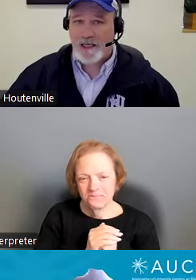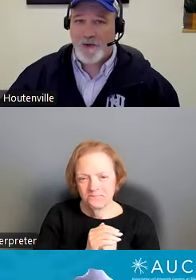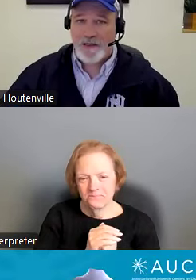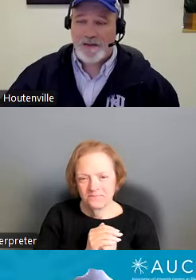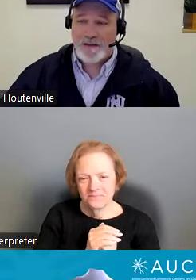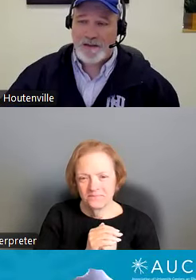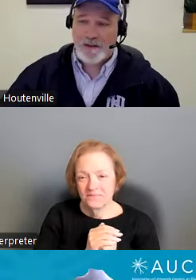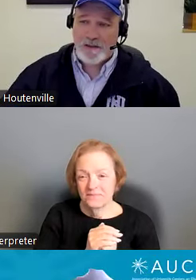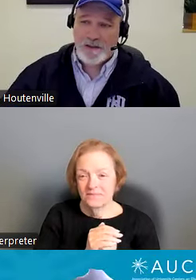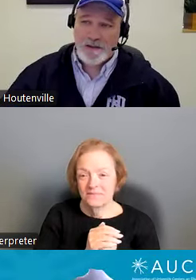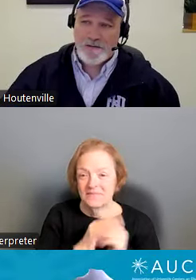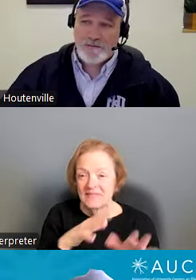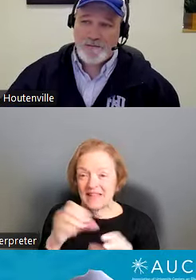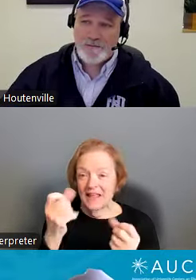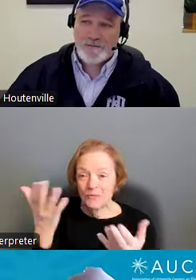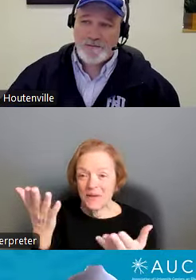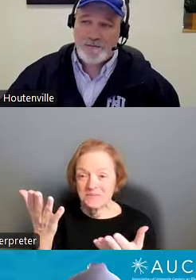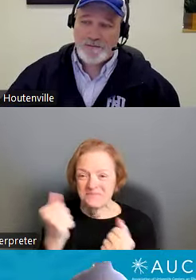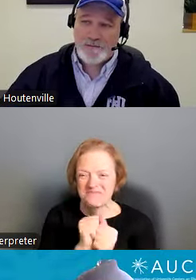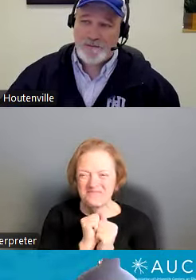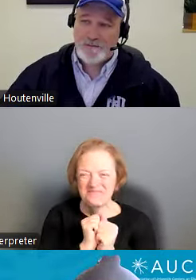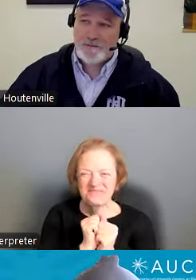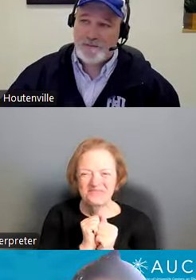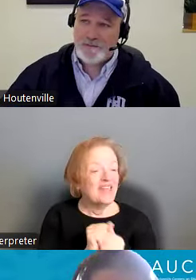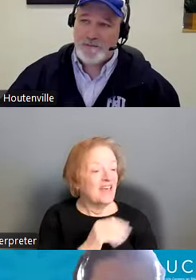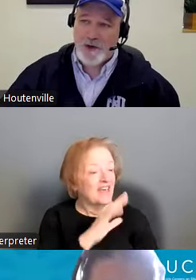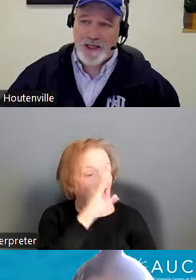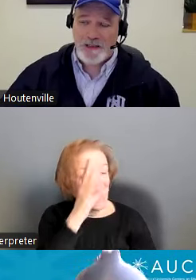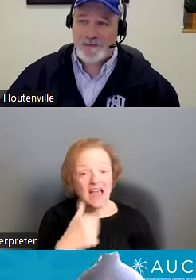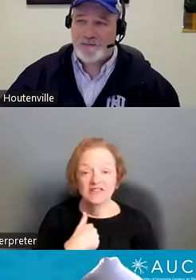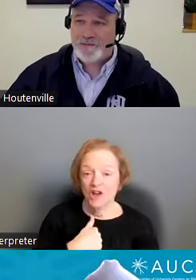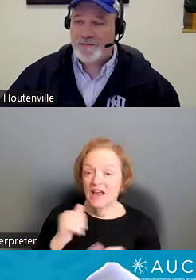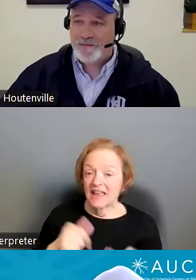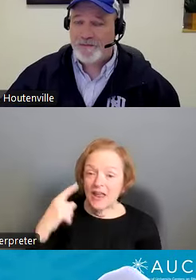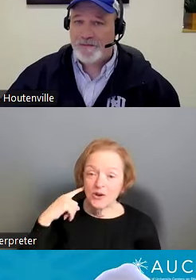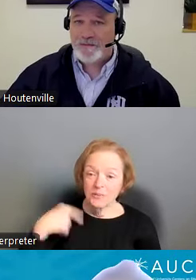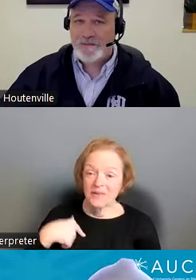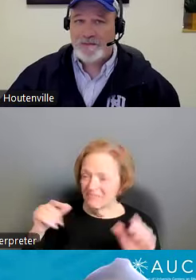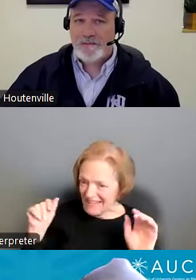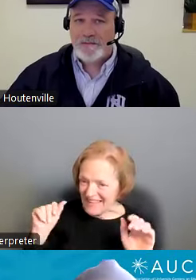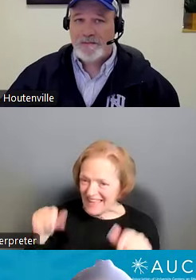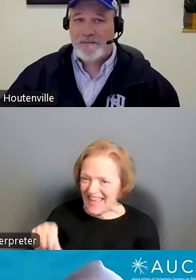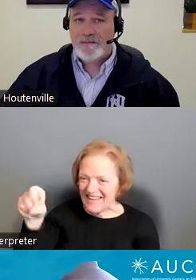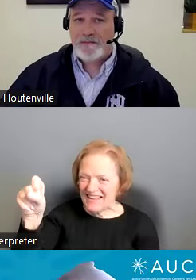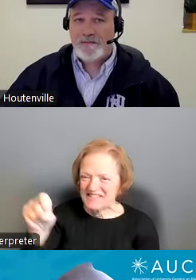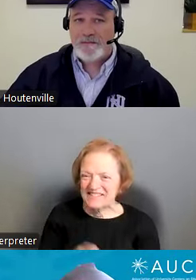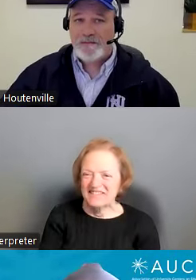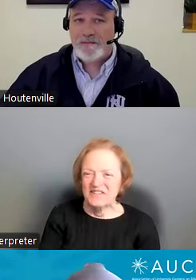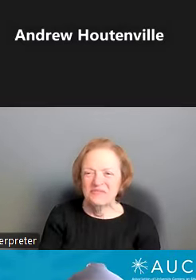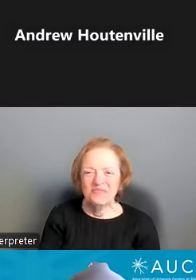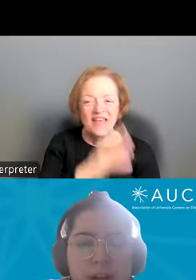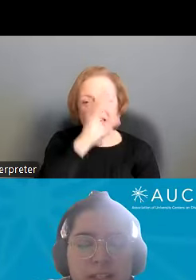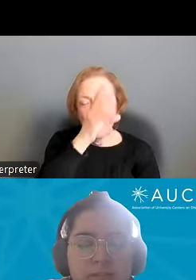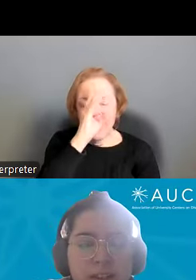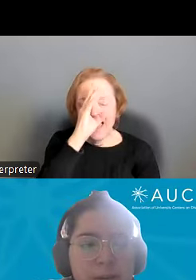Shoshana, take it away. Hi, sorry, can you hear me? I can. Okay, great. Hi, I'm Shoshana